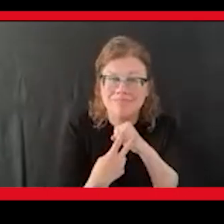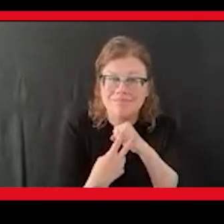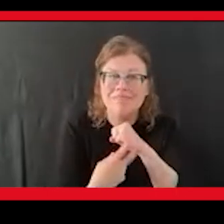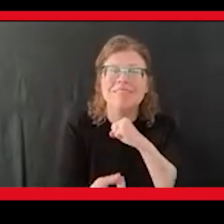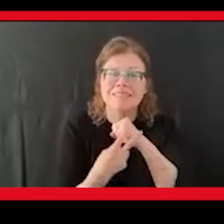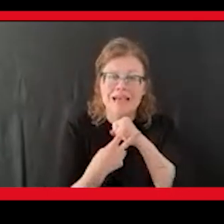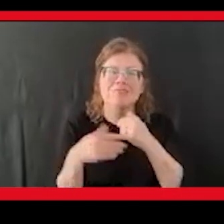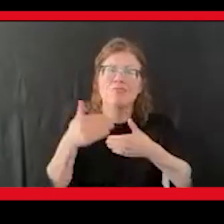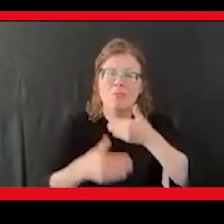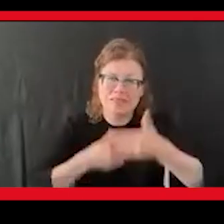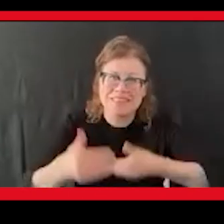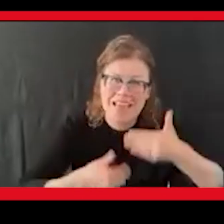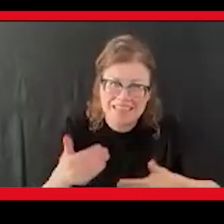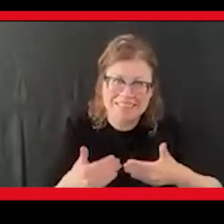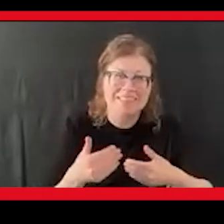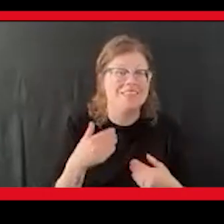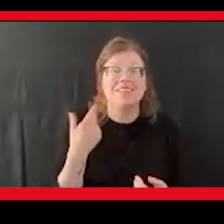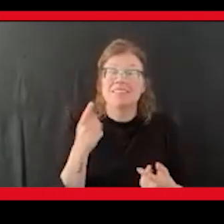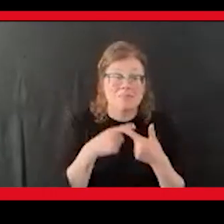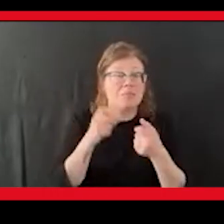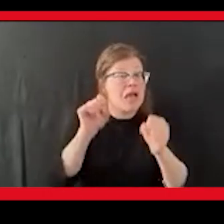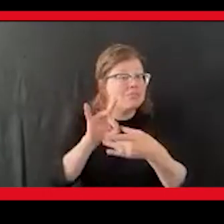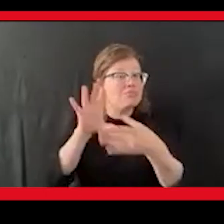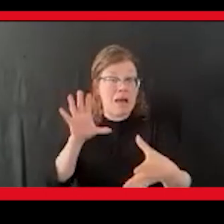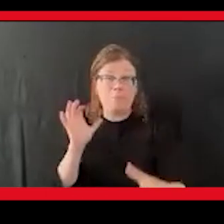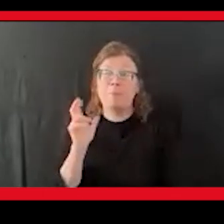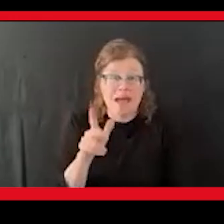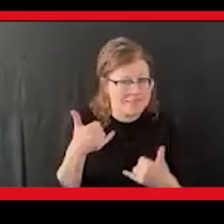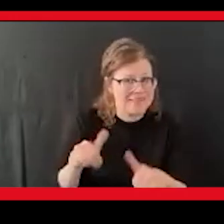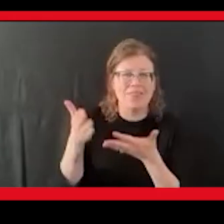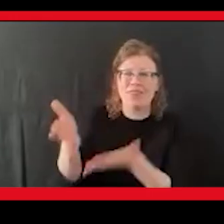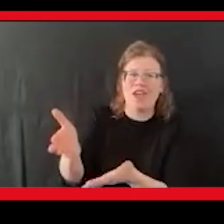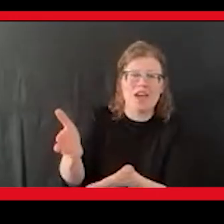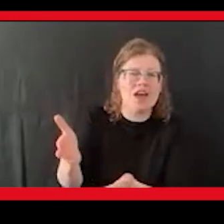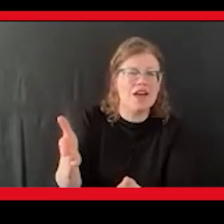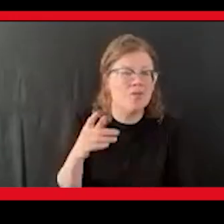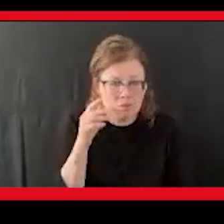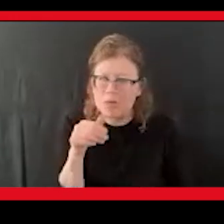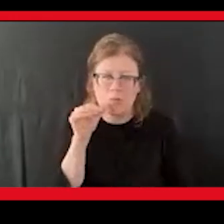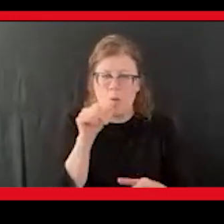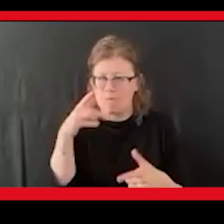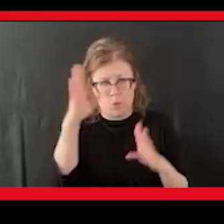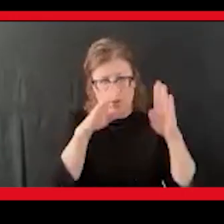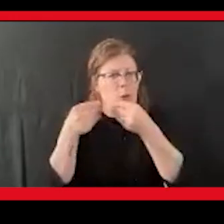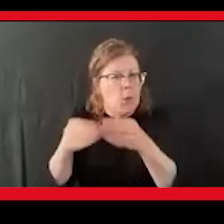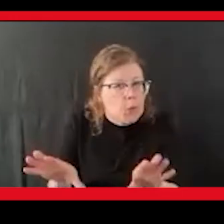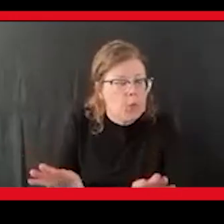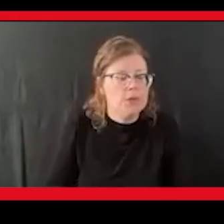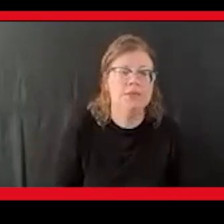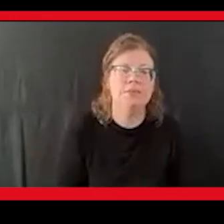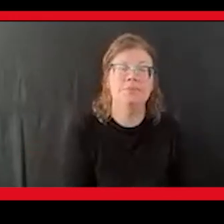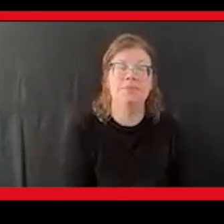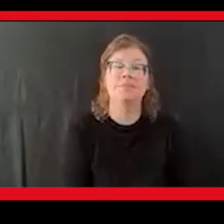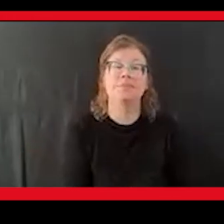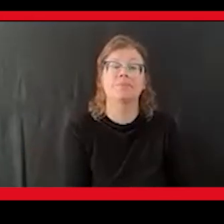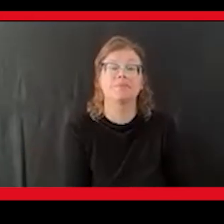application as much as you like. After you've opened the draft, you will see your draft on the home